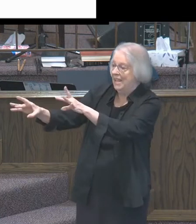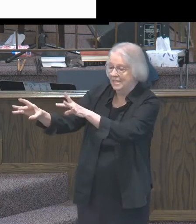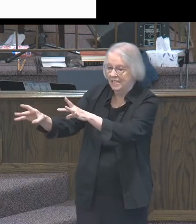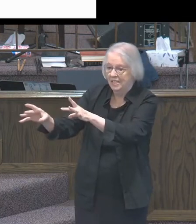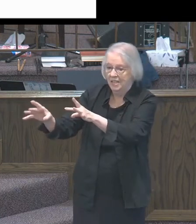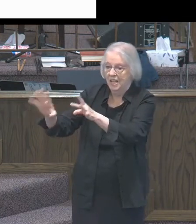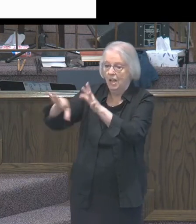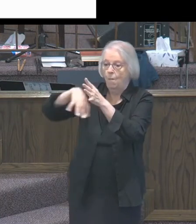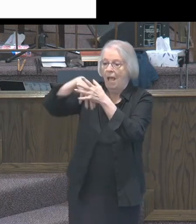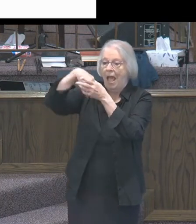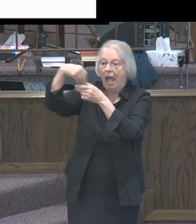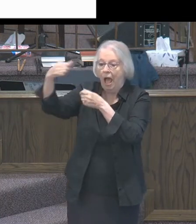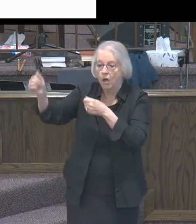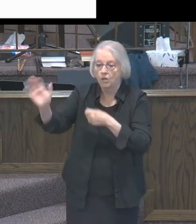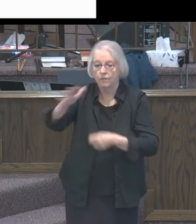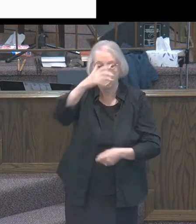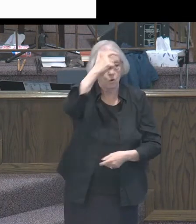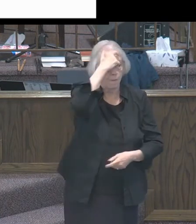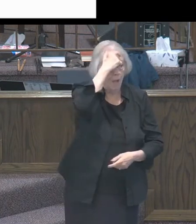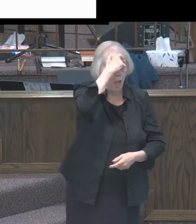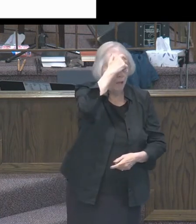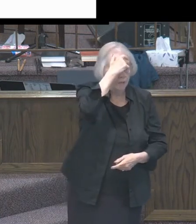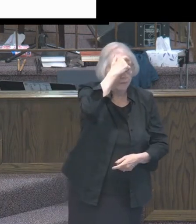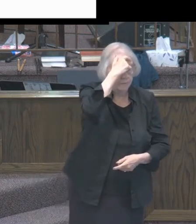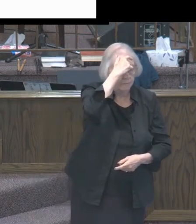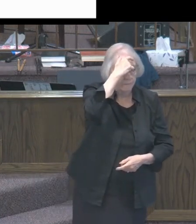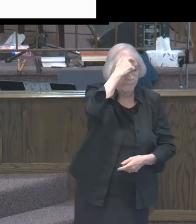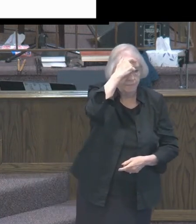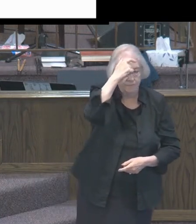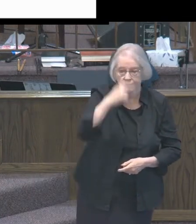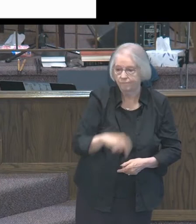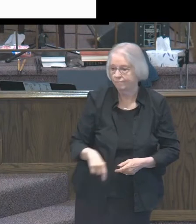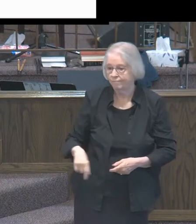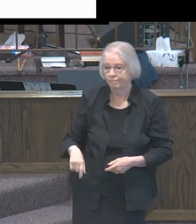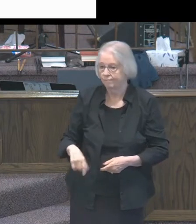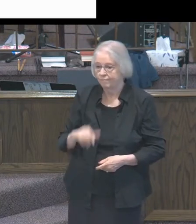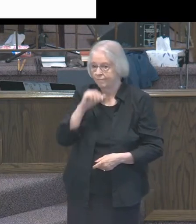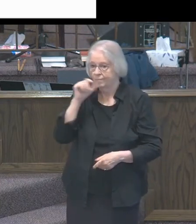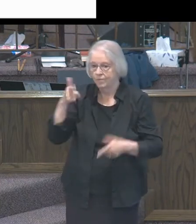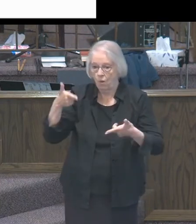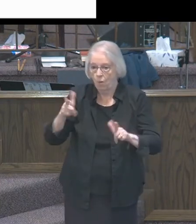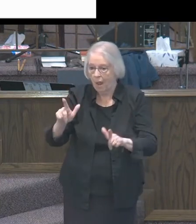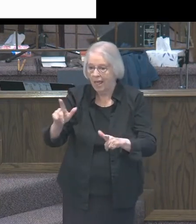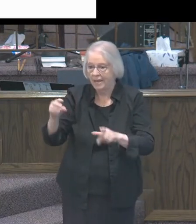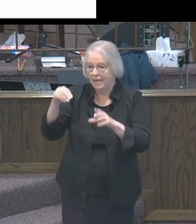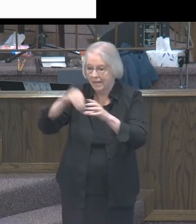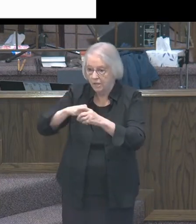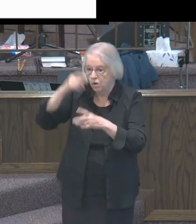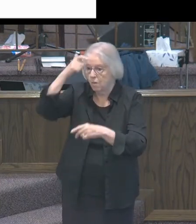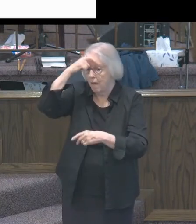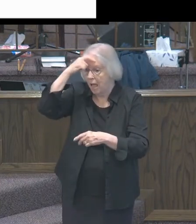Because what you have done, Jesus is saying, is you have just, in your heart,